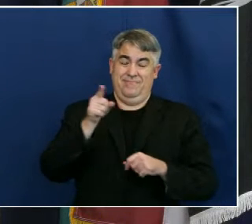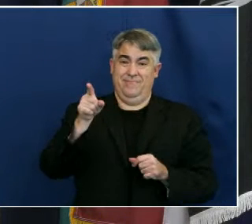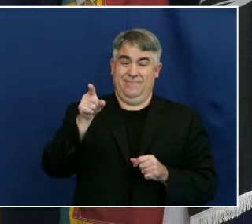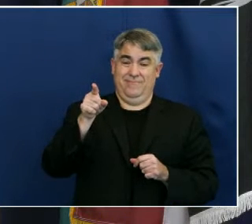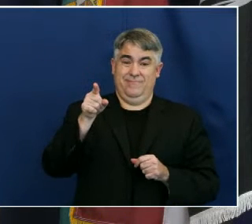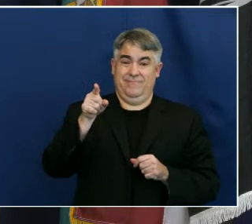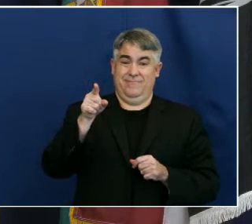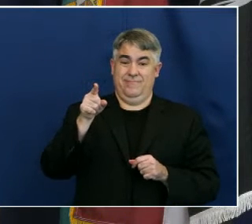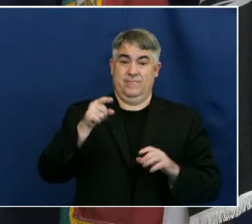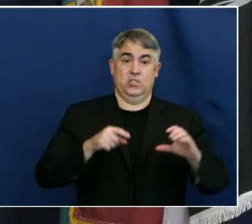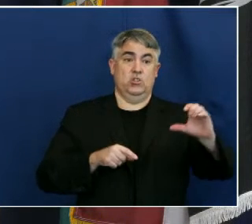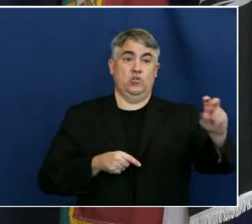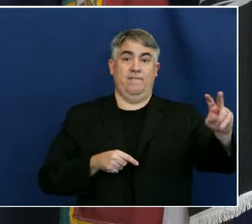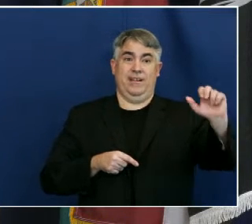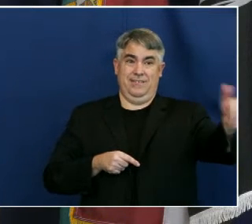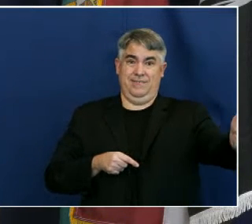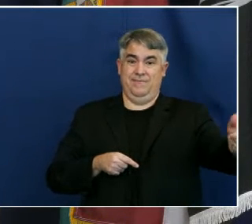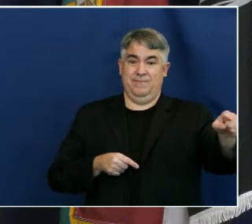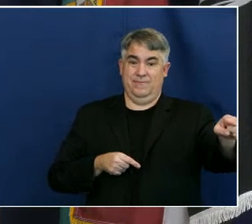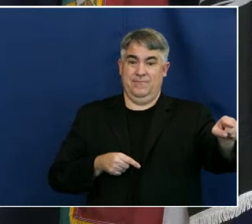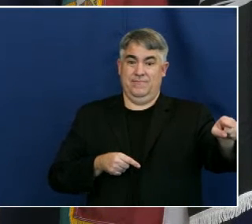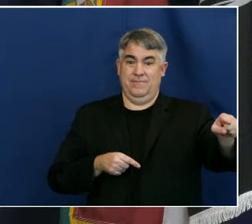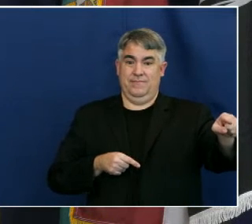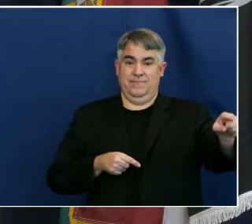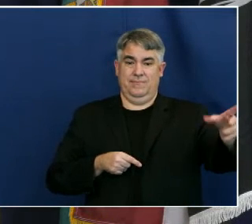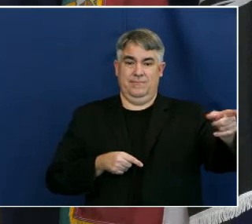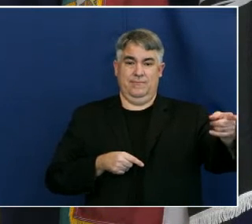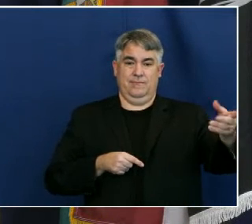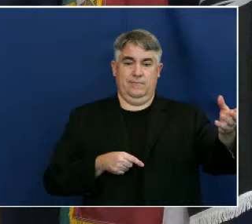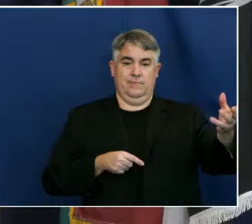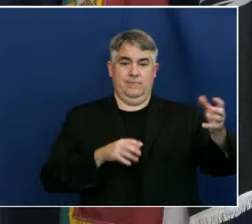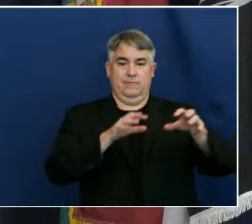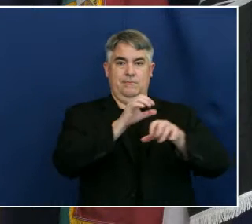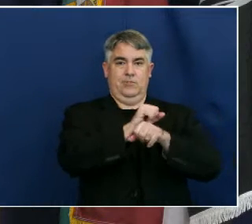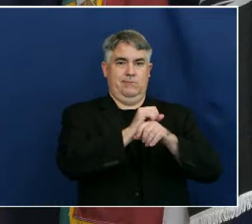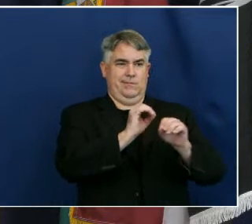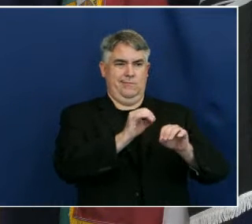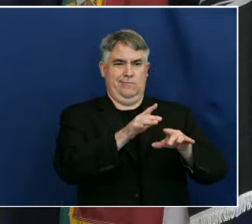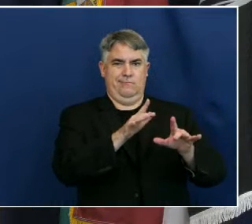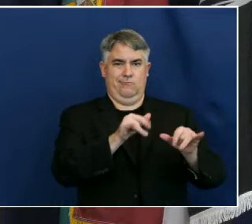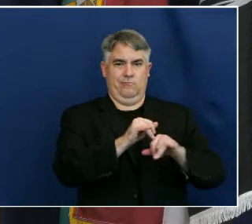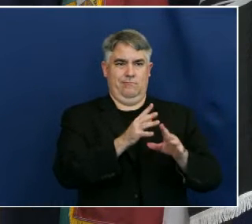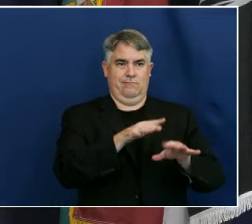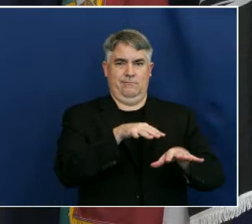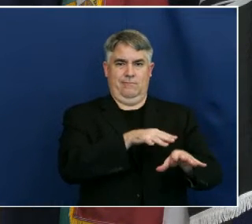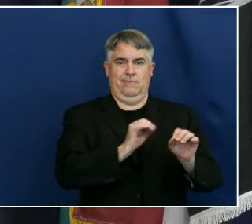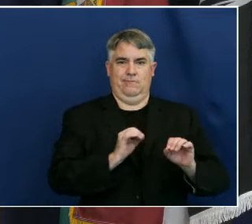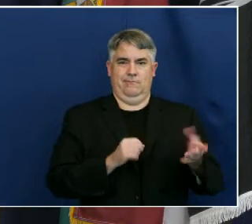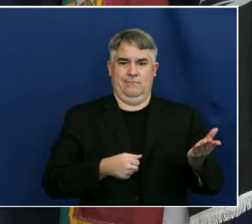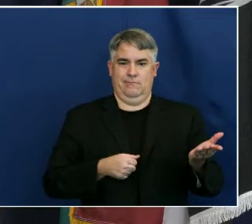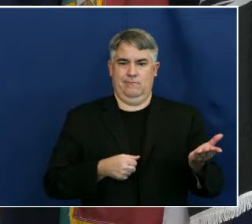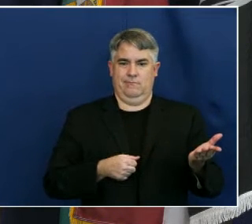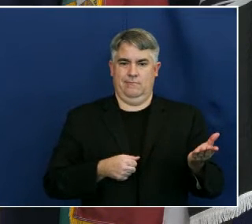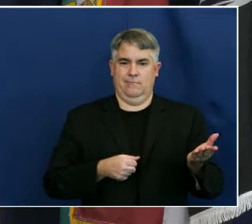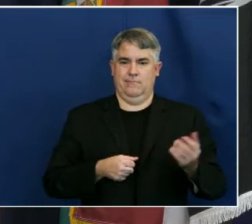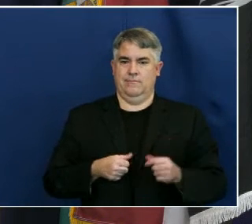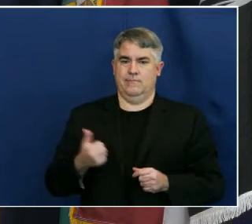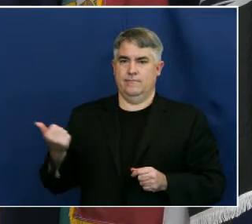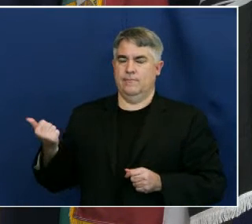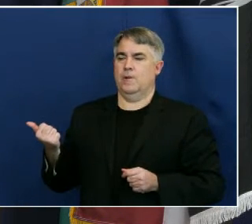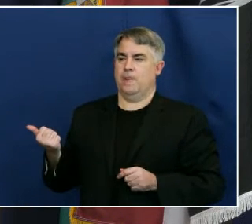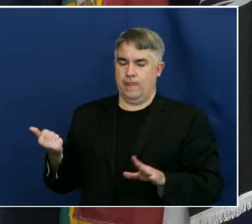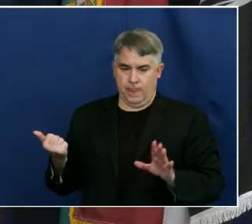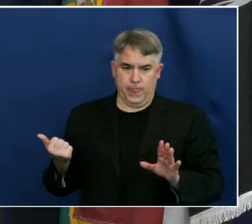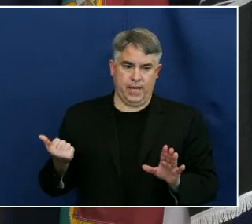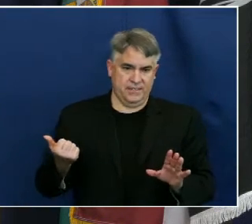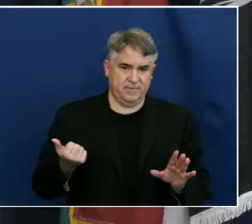there an imbalance at the superstations when it comes to appointments? Yeah, I think what we've said, Brandon, was that the demographics of healthcare does not